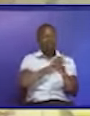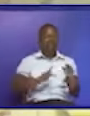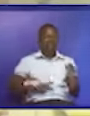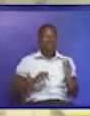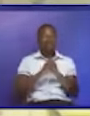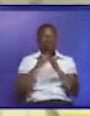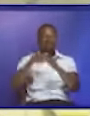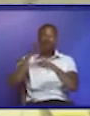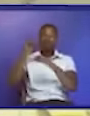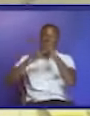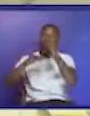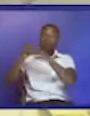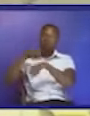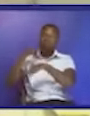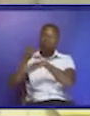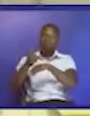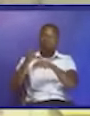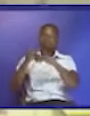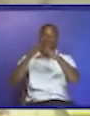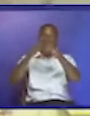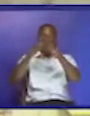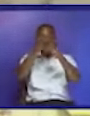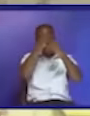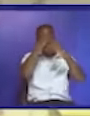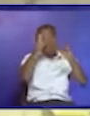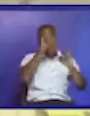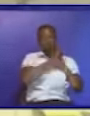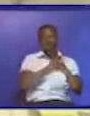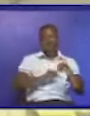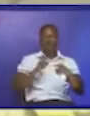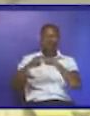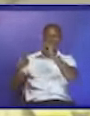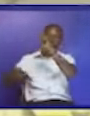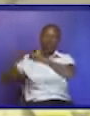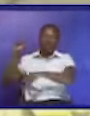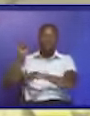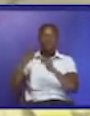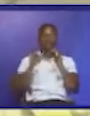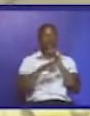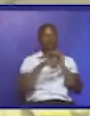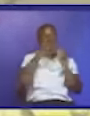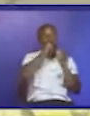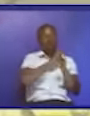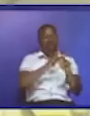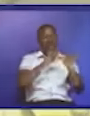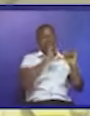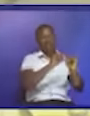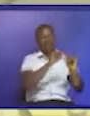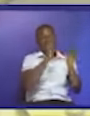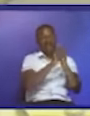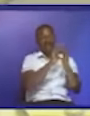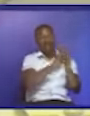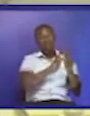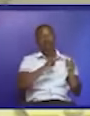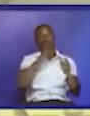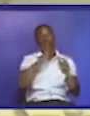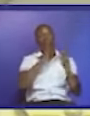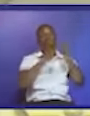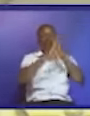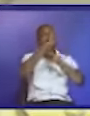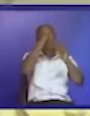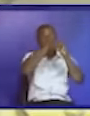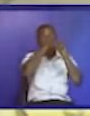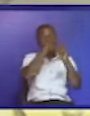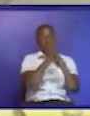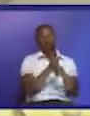king, she was banished from the palace. But the king remained. That king is God himself. And whether it